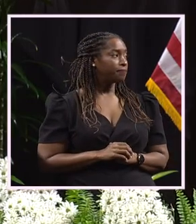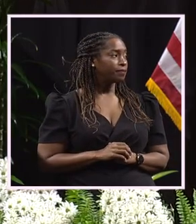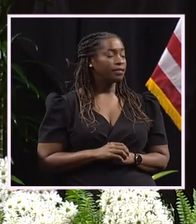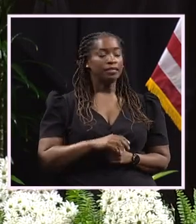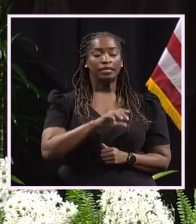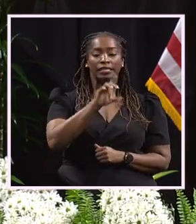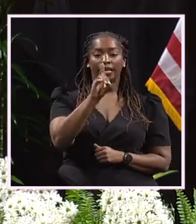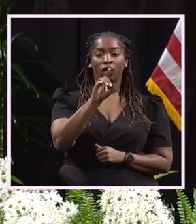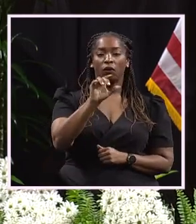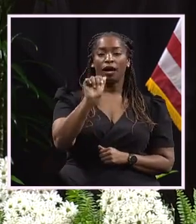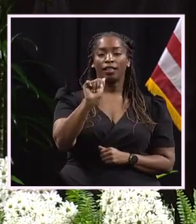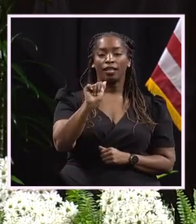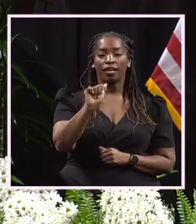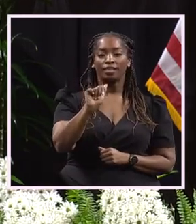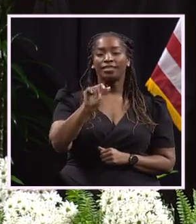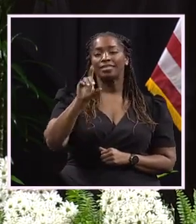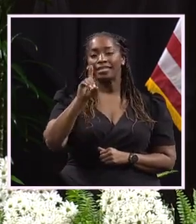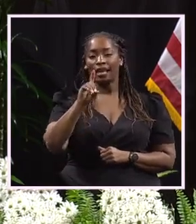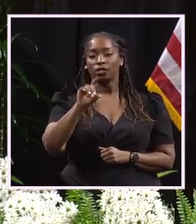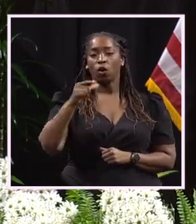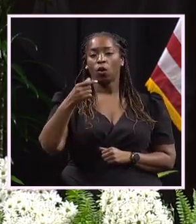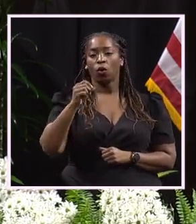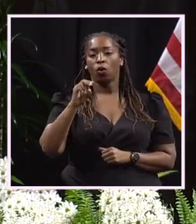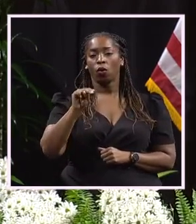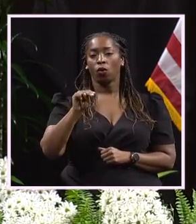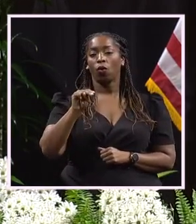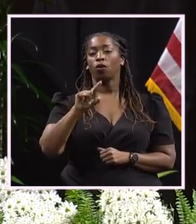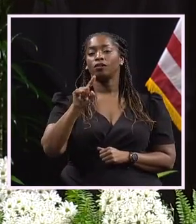Diego Andres Diaz Gonzalez.